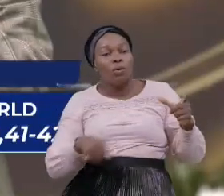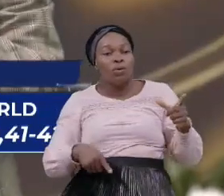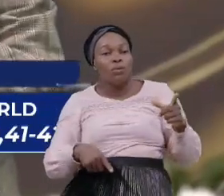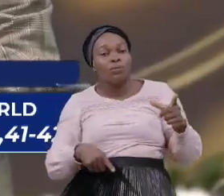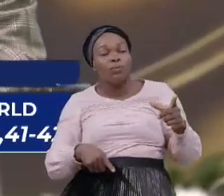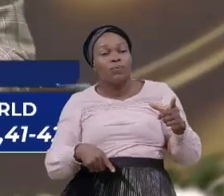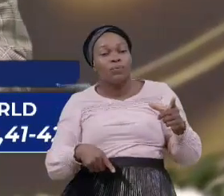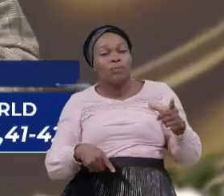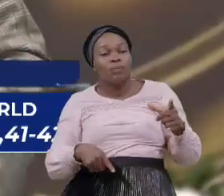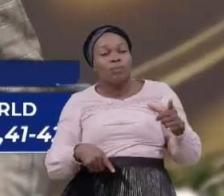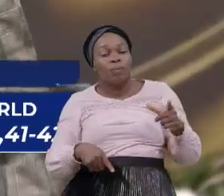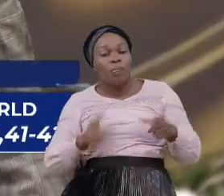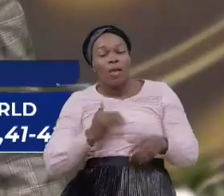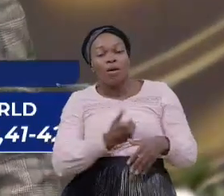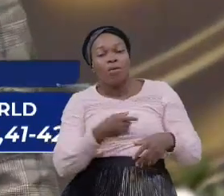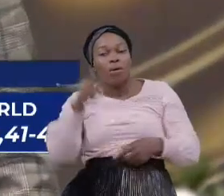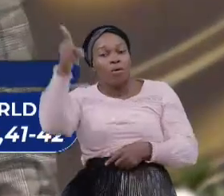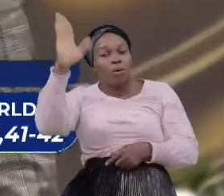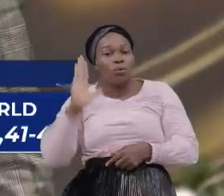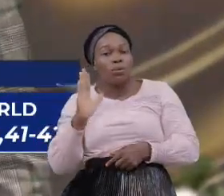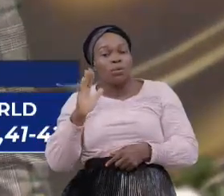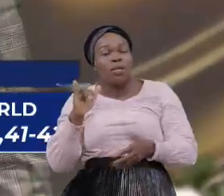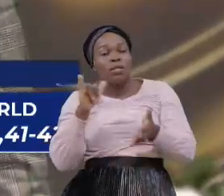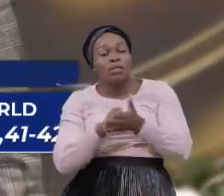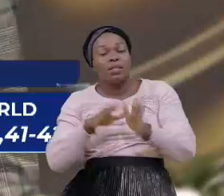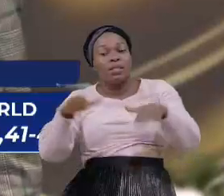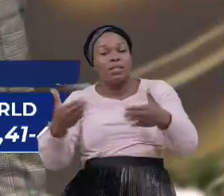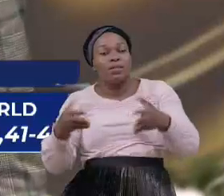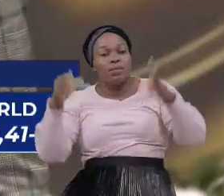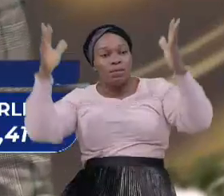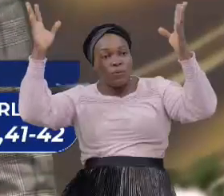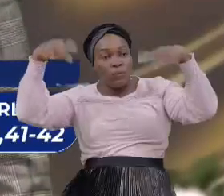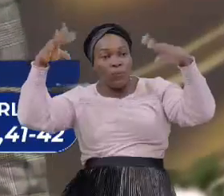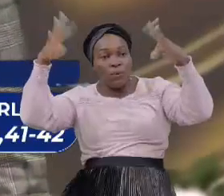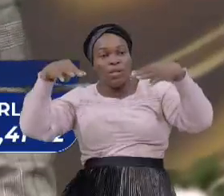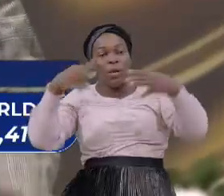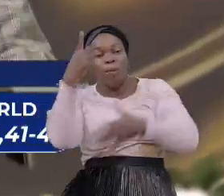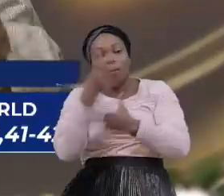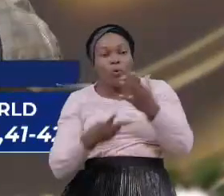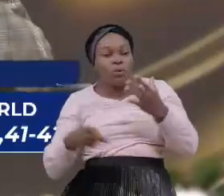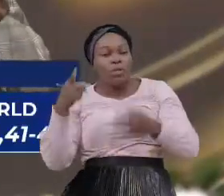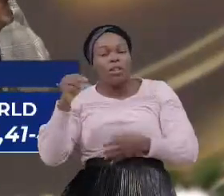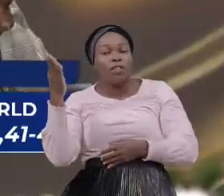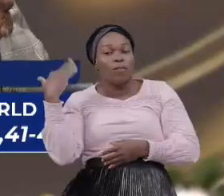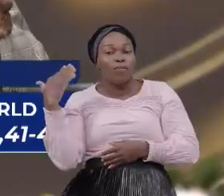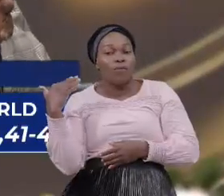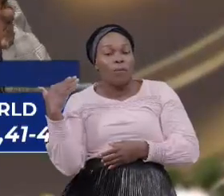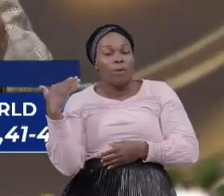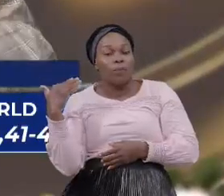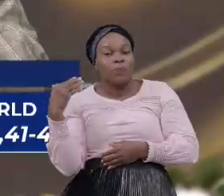our God that giveth rain, both the